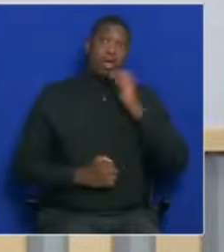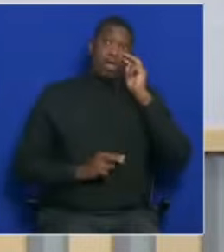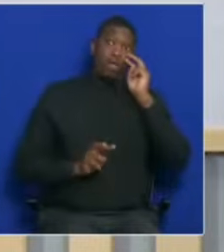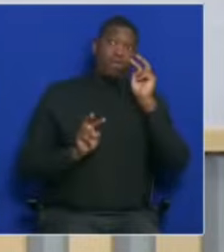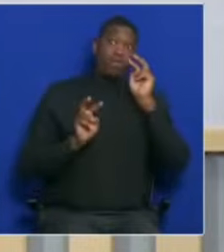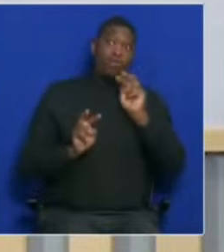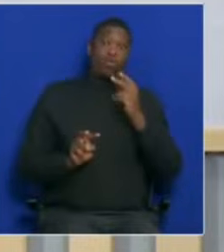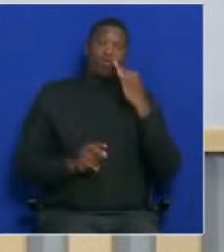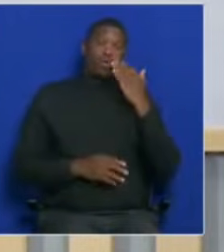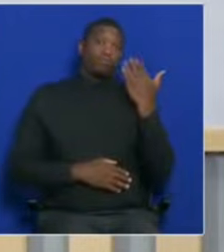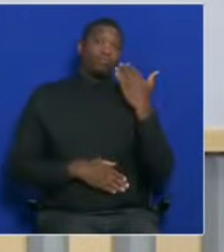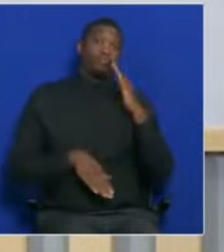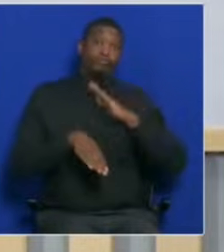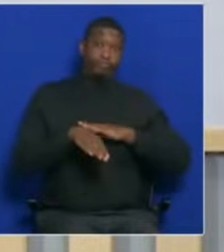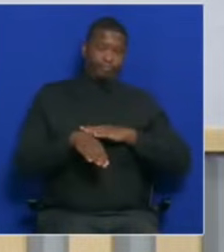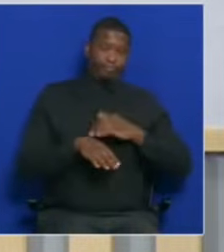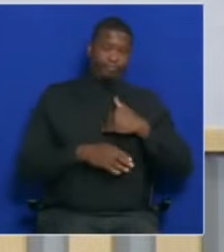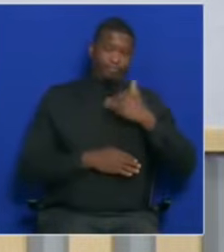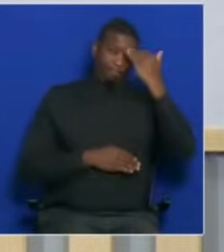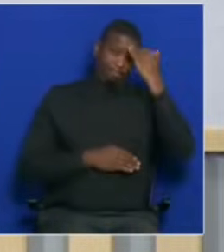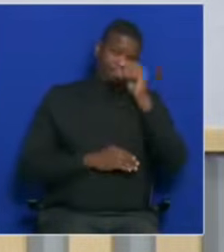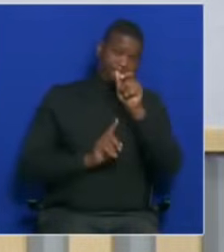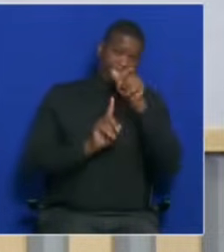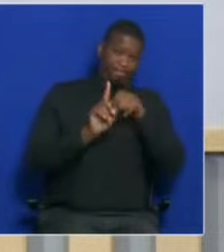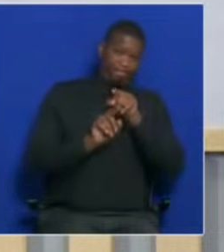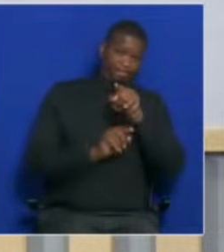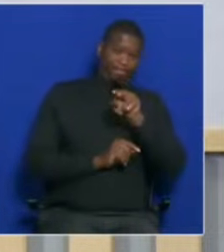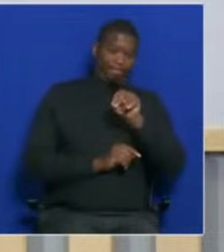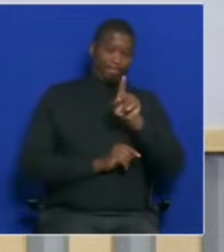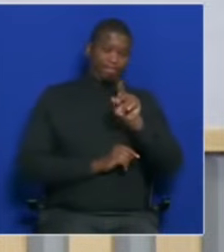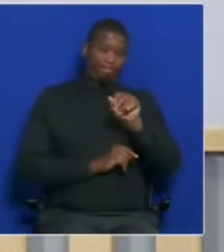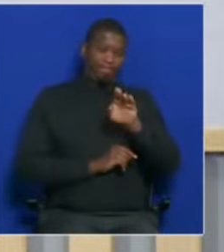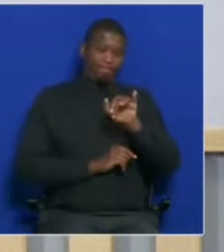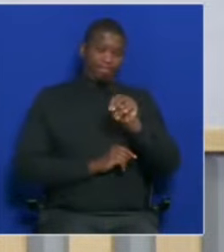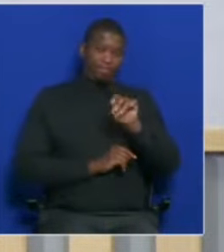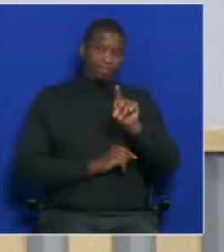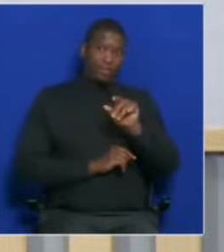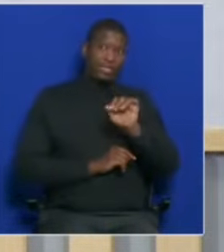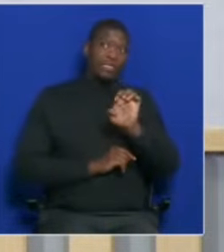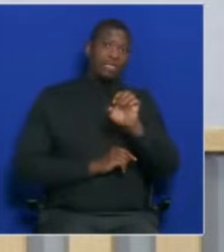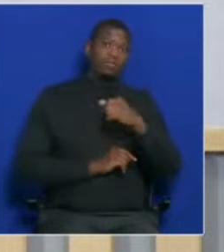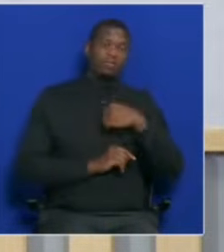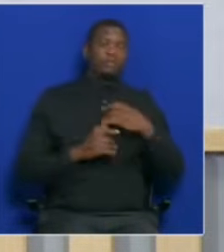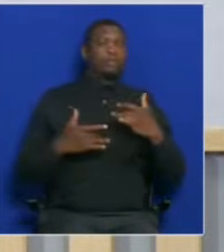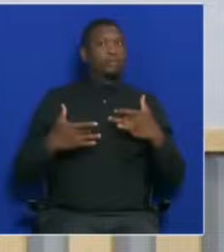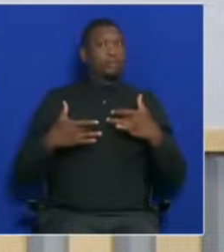Nkabinde, I was worried about